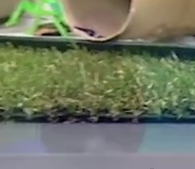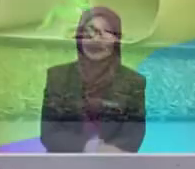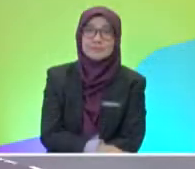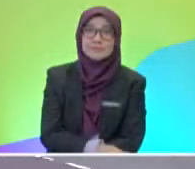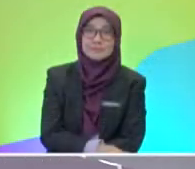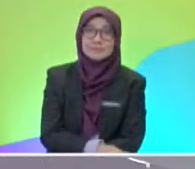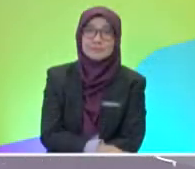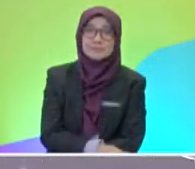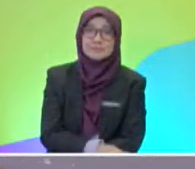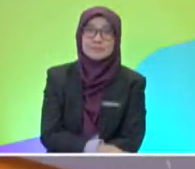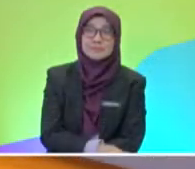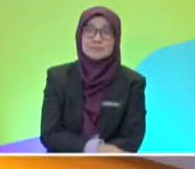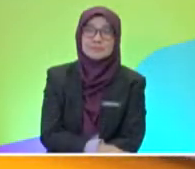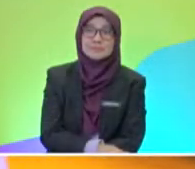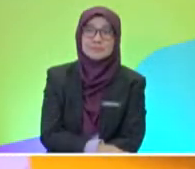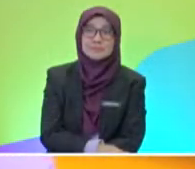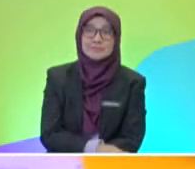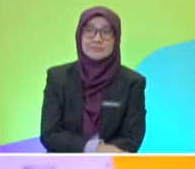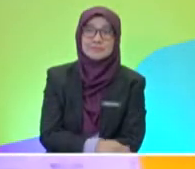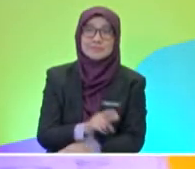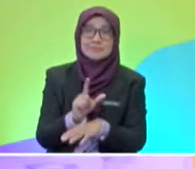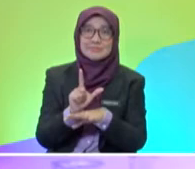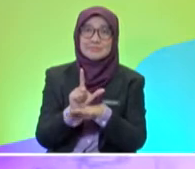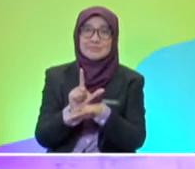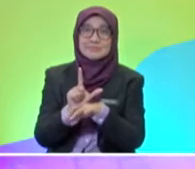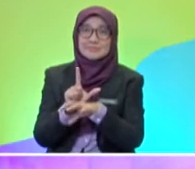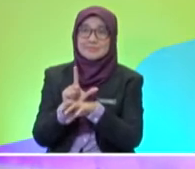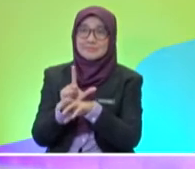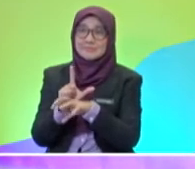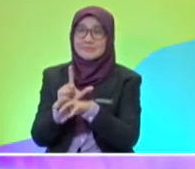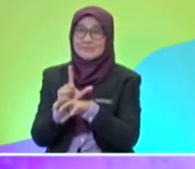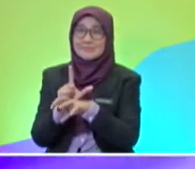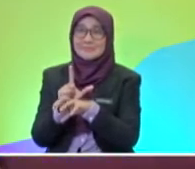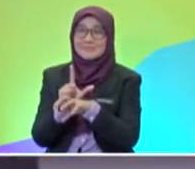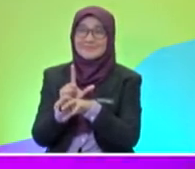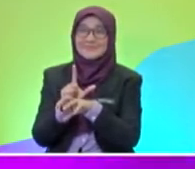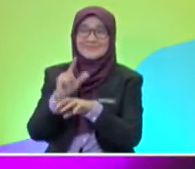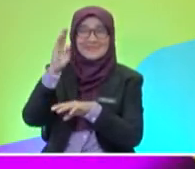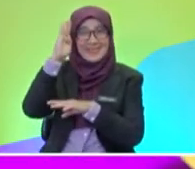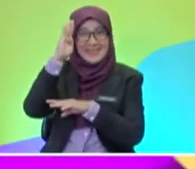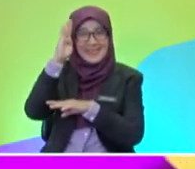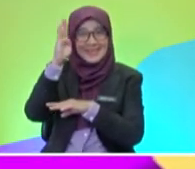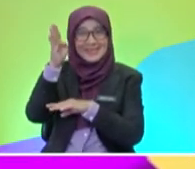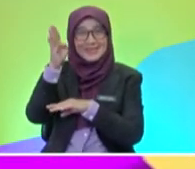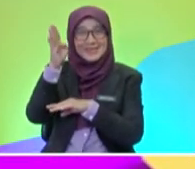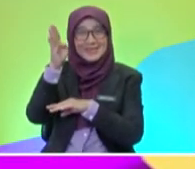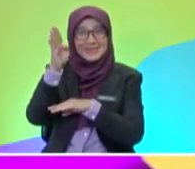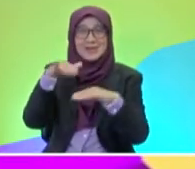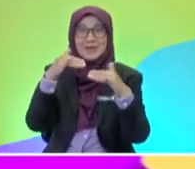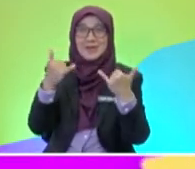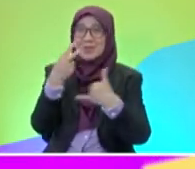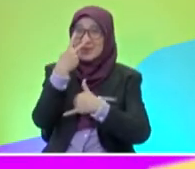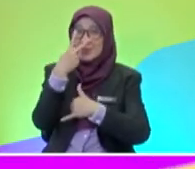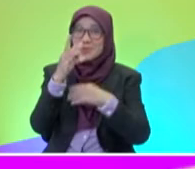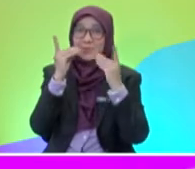And hello, Ladybird. What are you doing here? Oh, hello, everyone. You are now watching